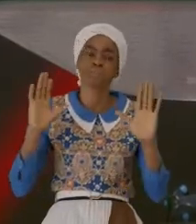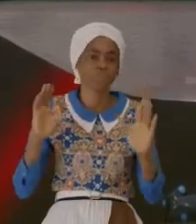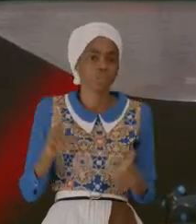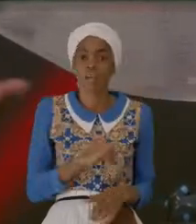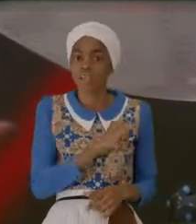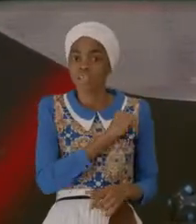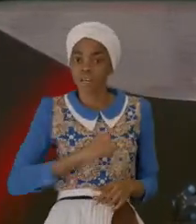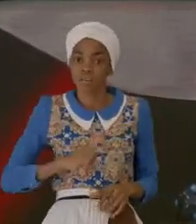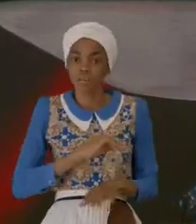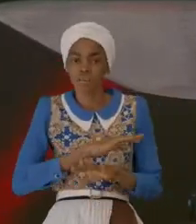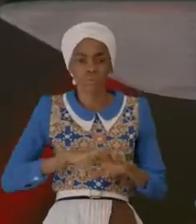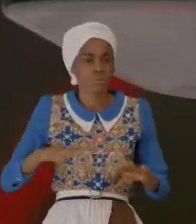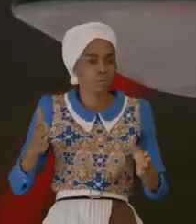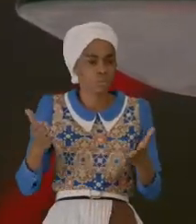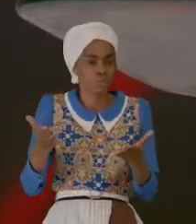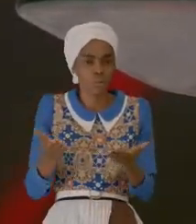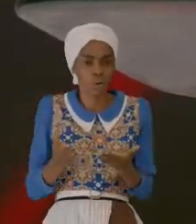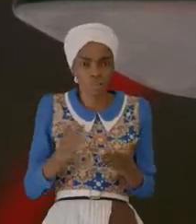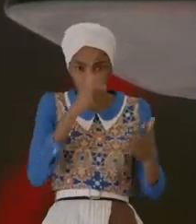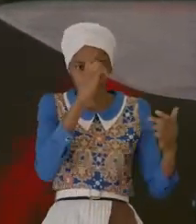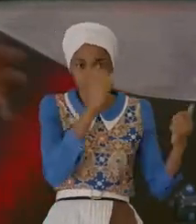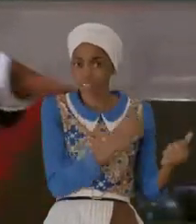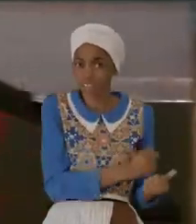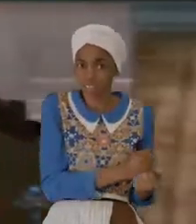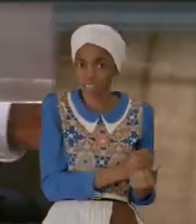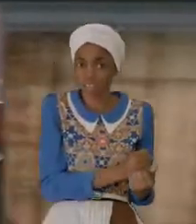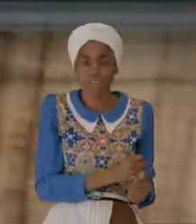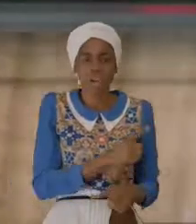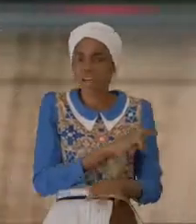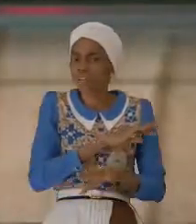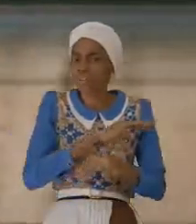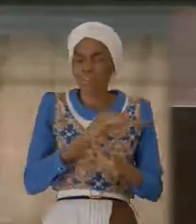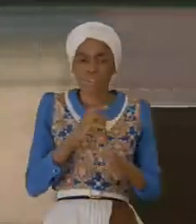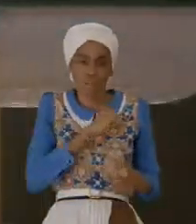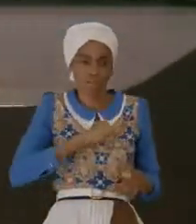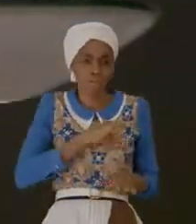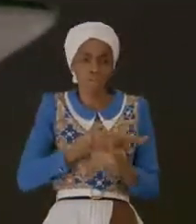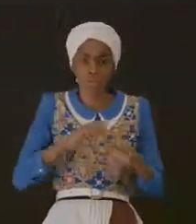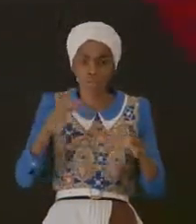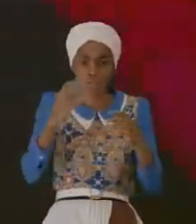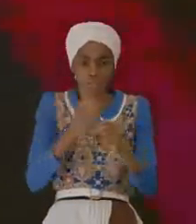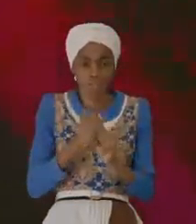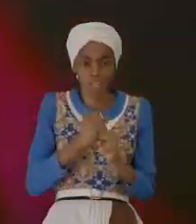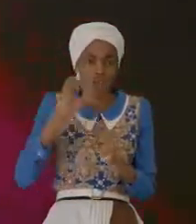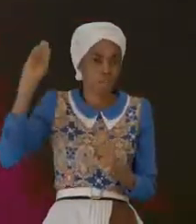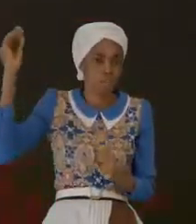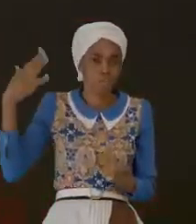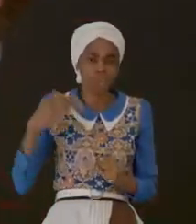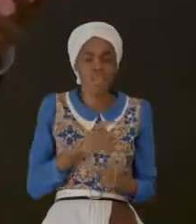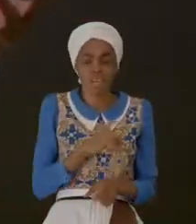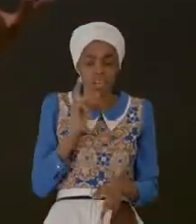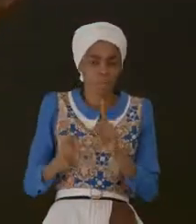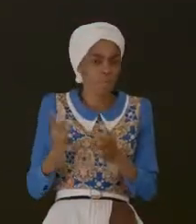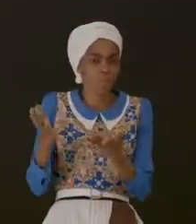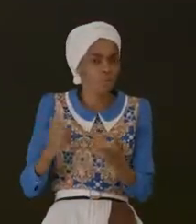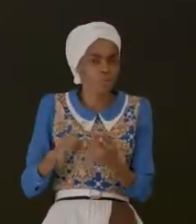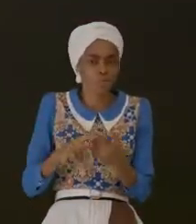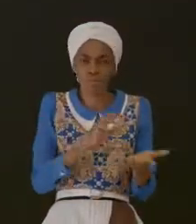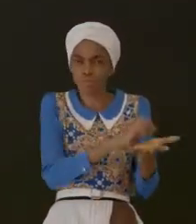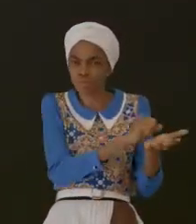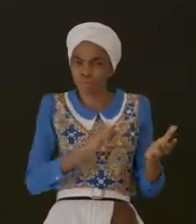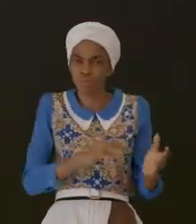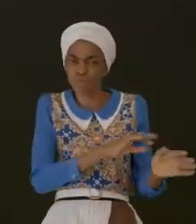circumcision does not take Grace they want to move away from the grace of God away from faith in Christ